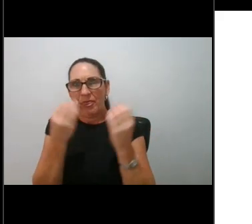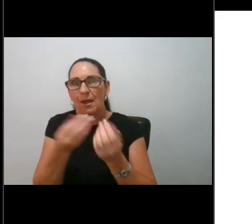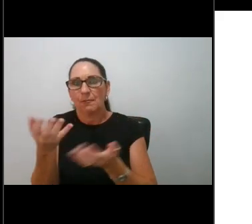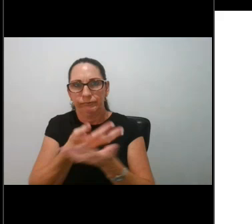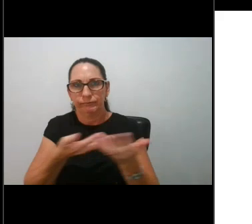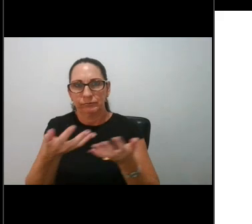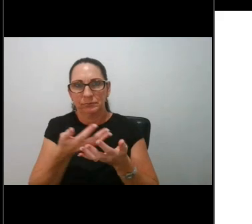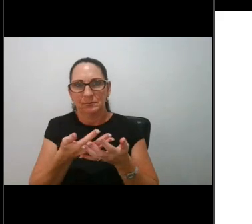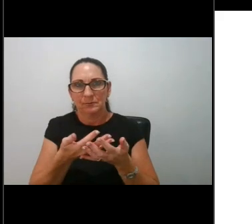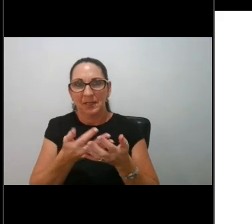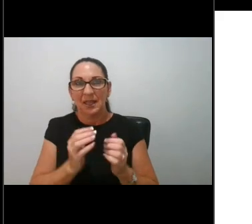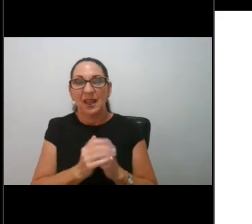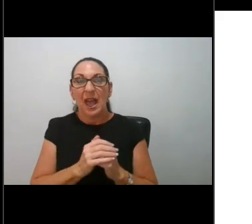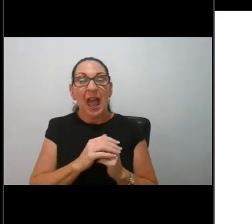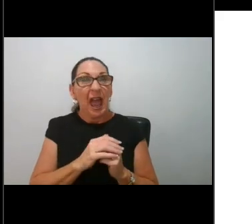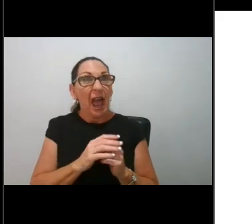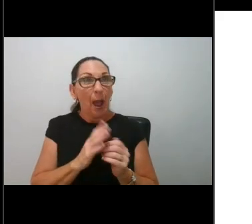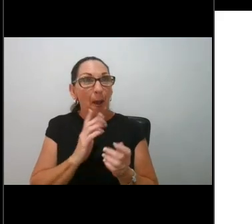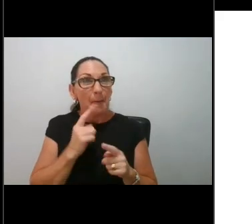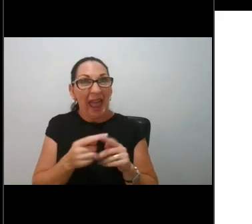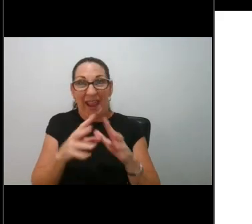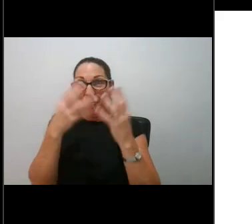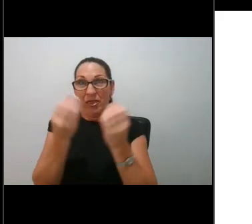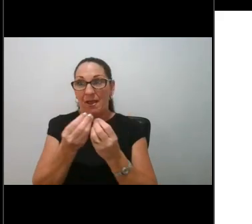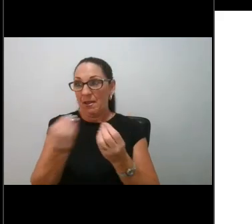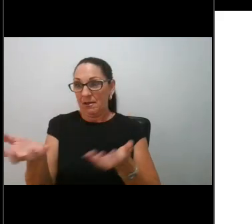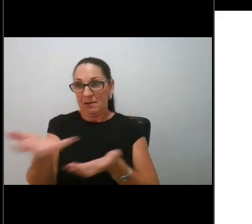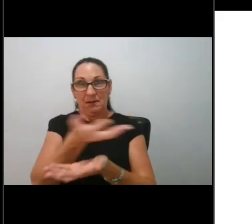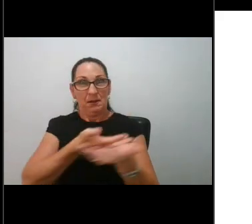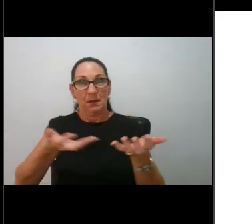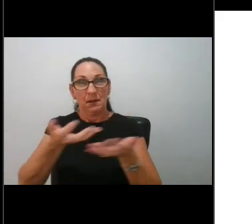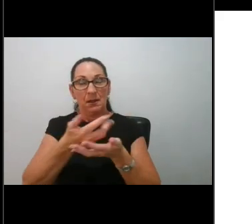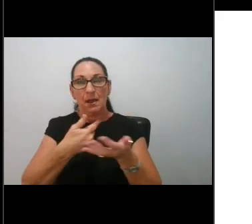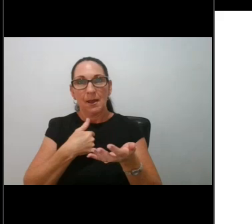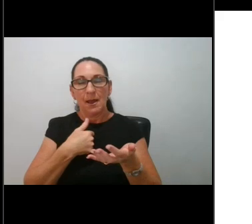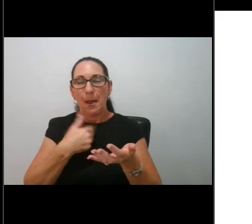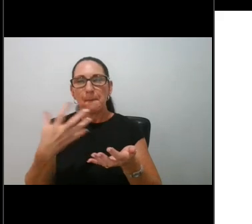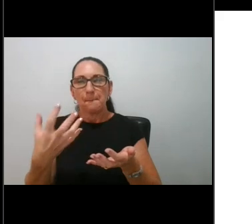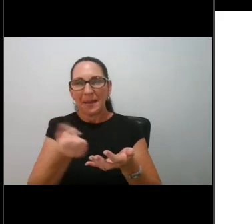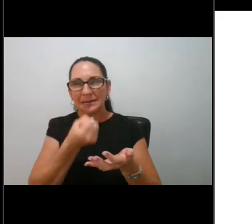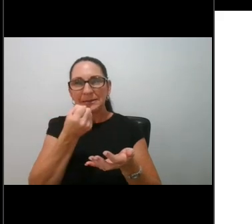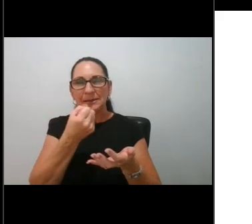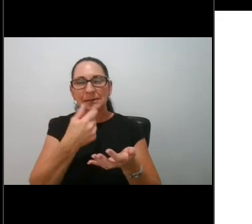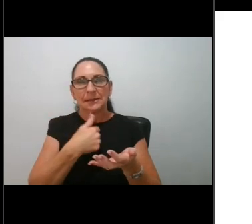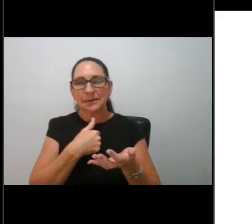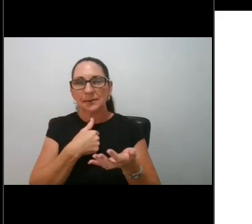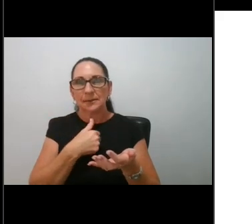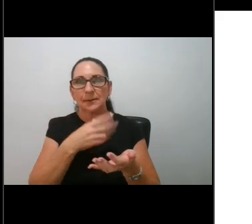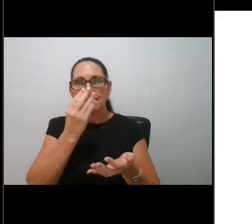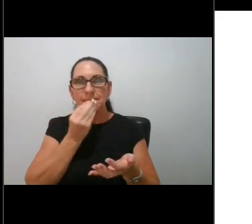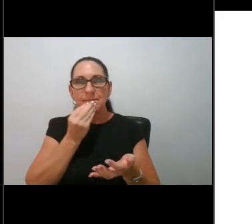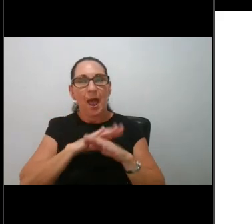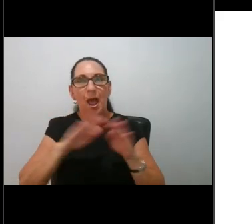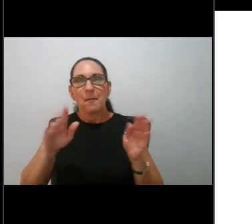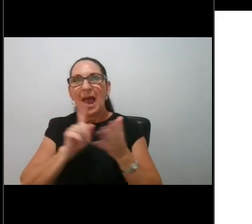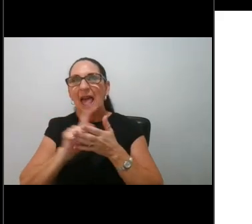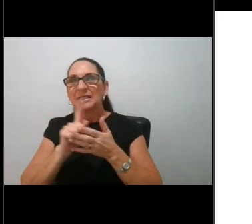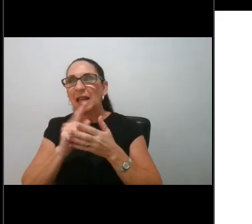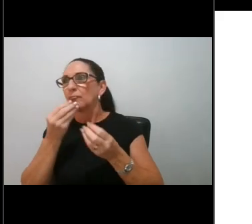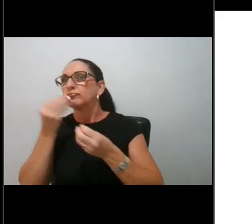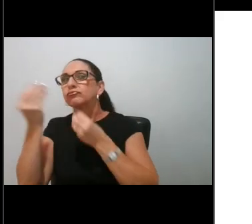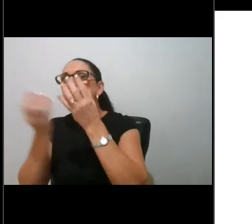anything disclosed or discussed in the process can't be used in any kind of later legal proceedings. And there are real